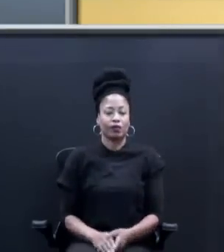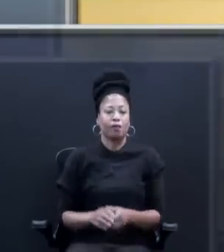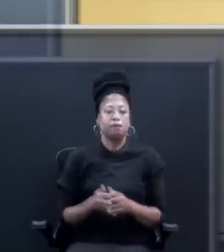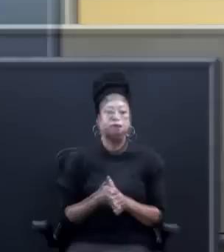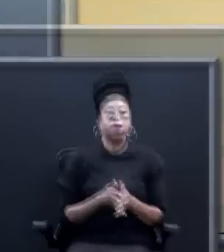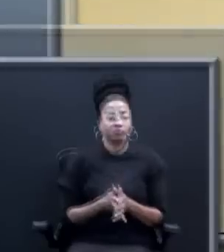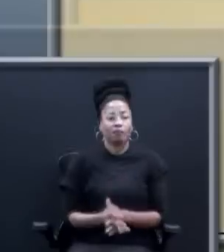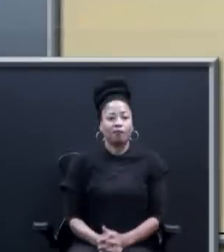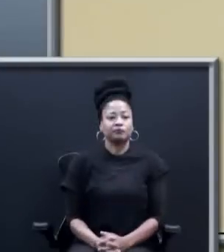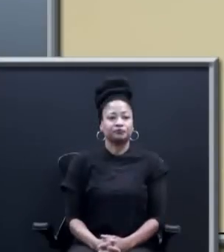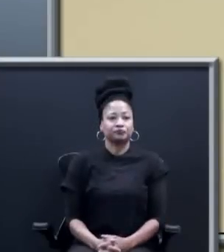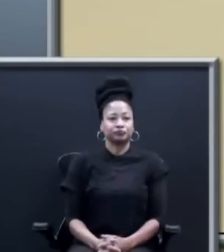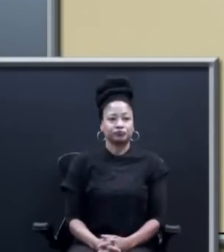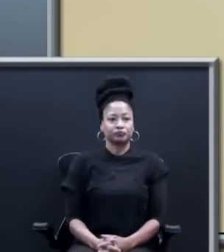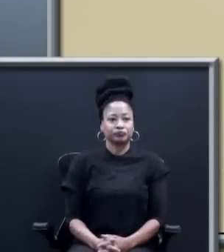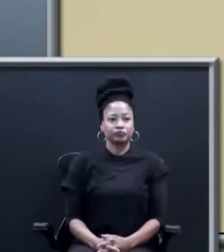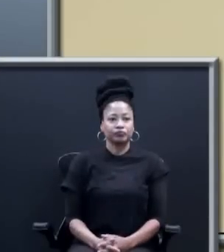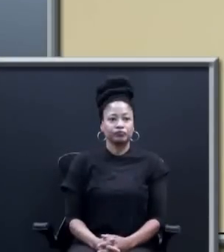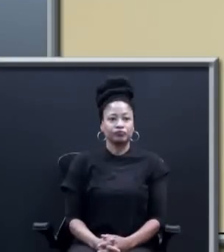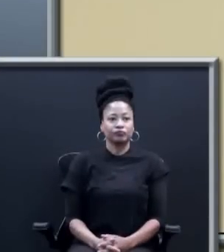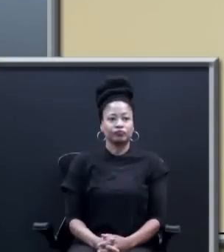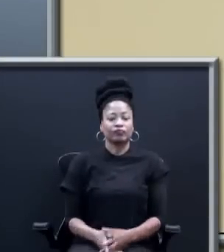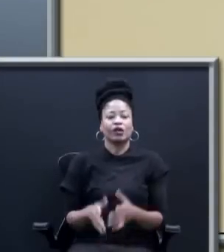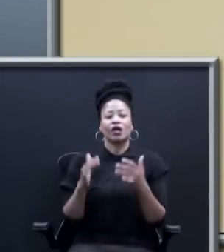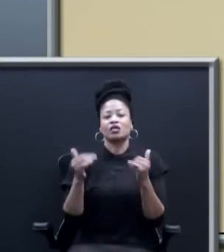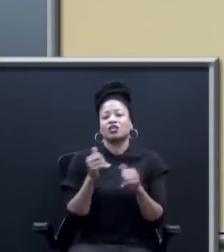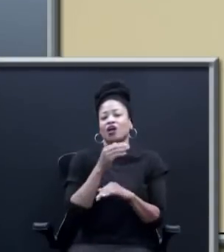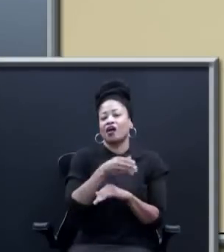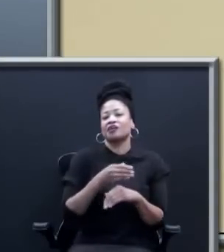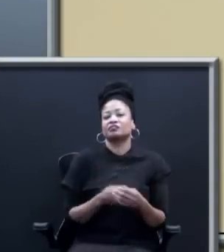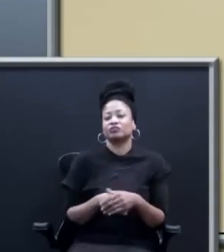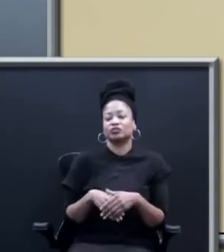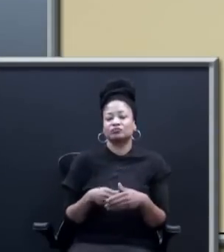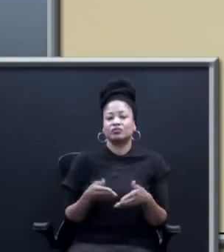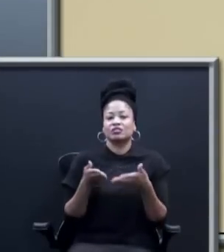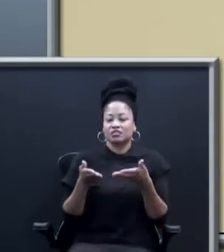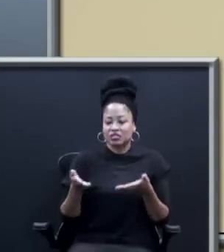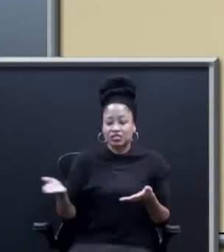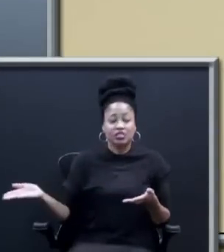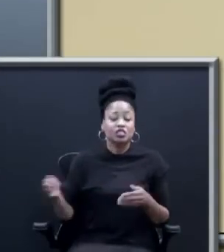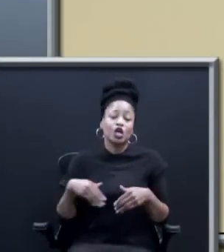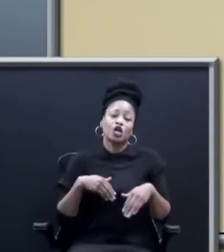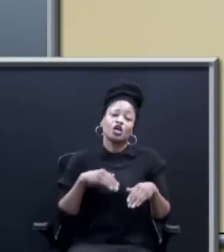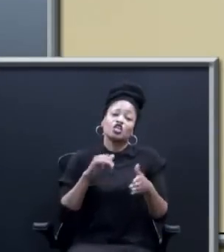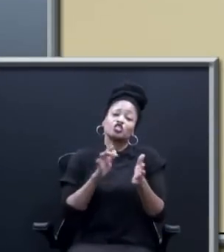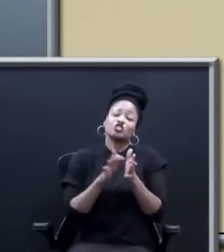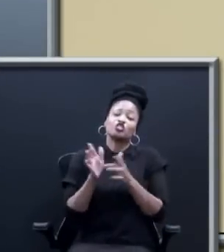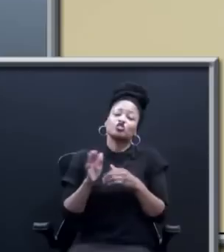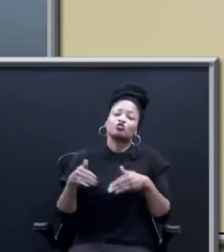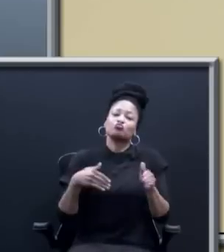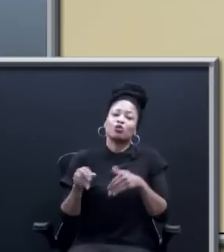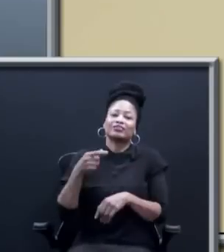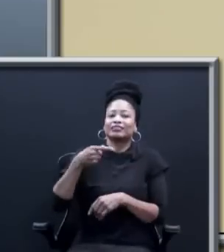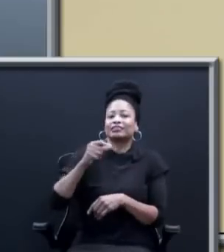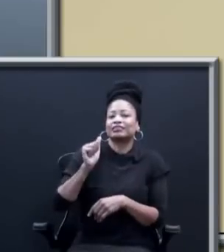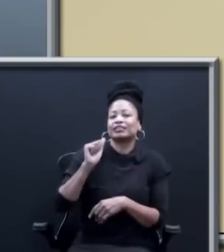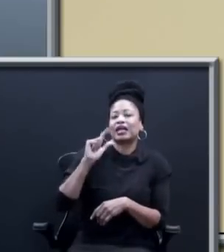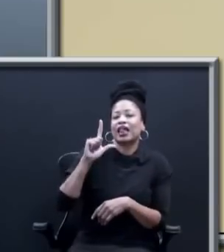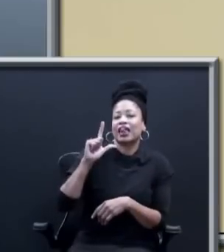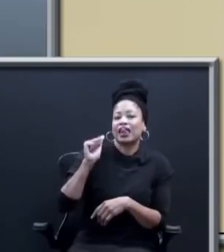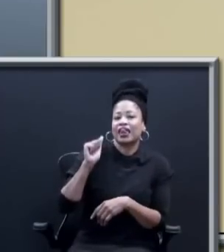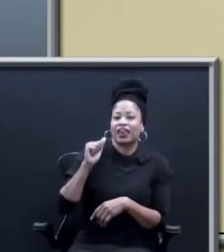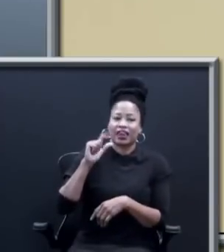ahead. After these things, Jesus walked in Galilee, for he would not walk in Jewry because the Jews sought to kill him.